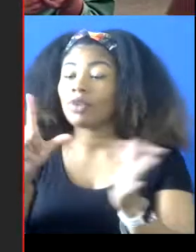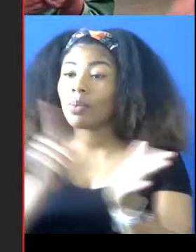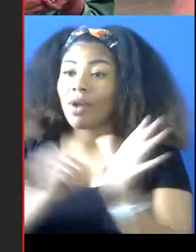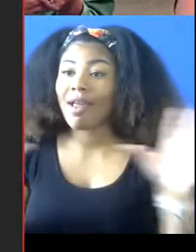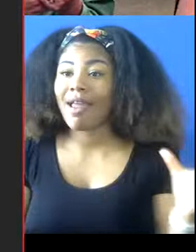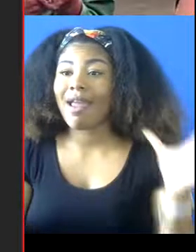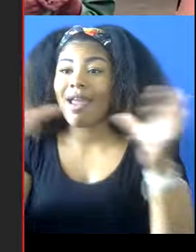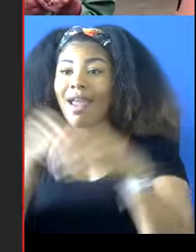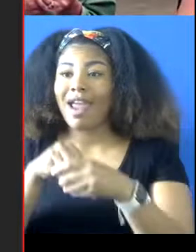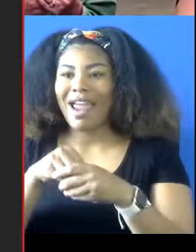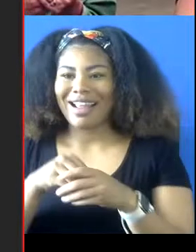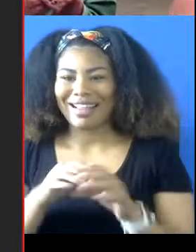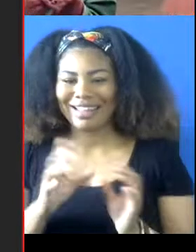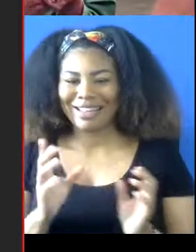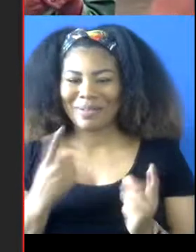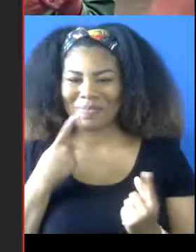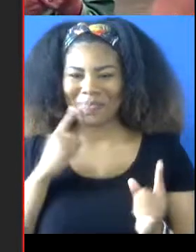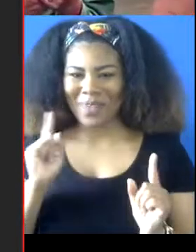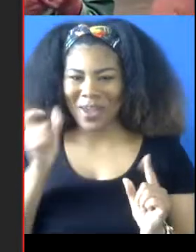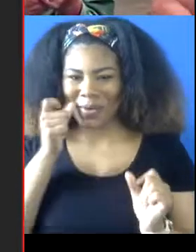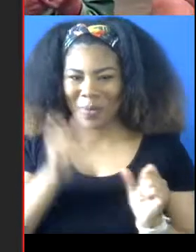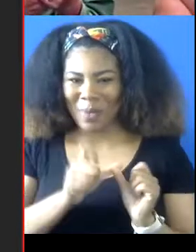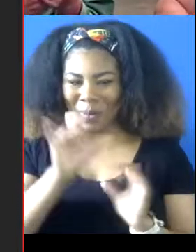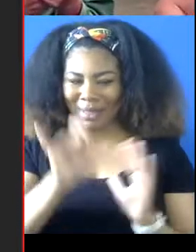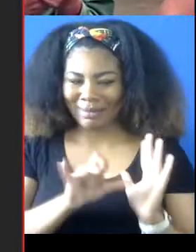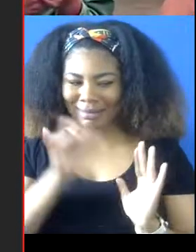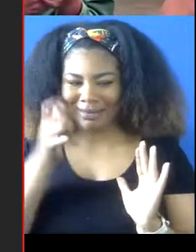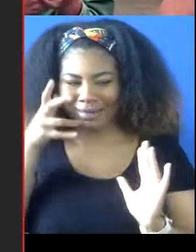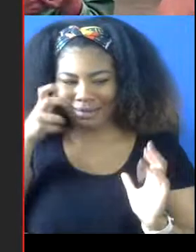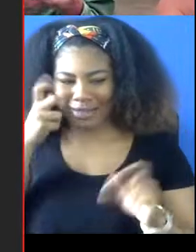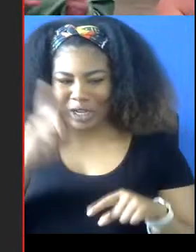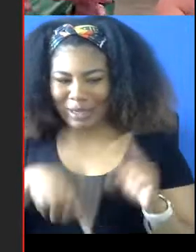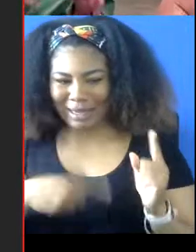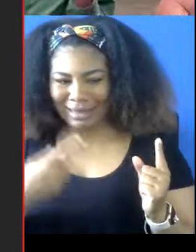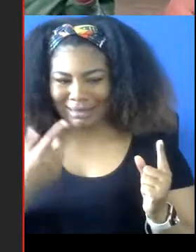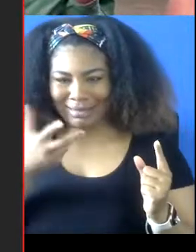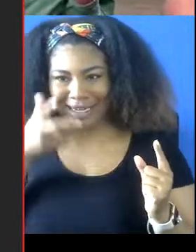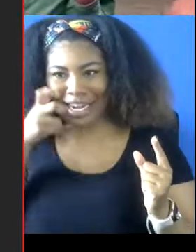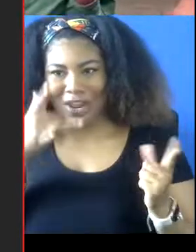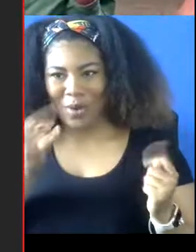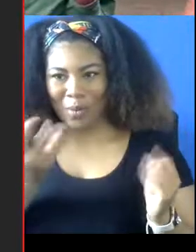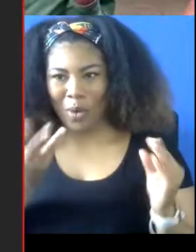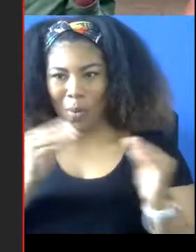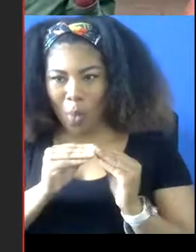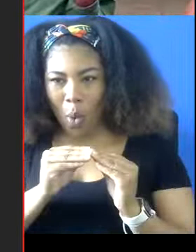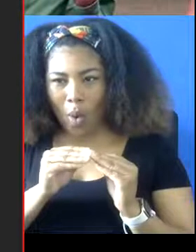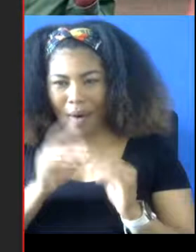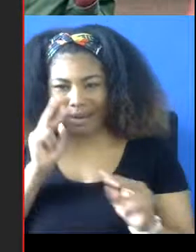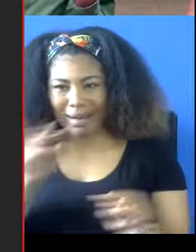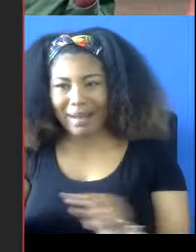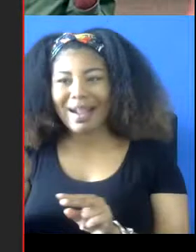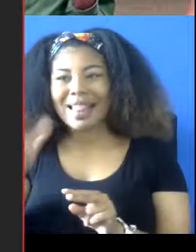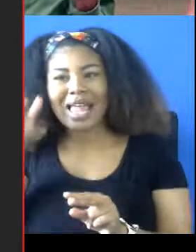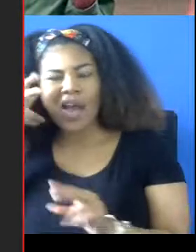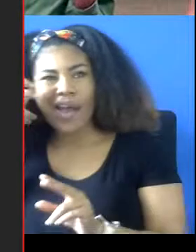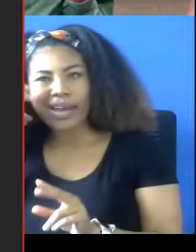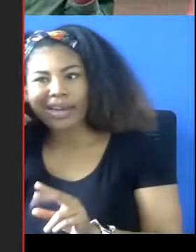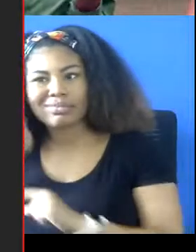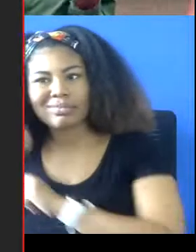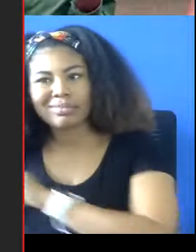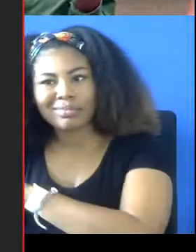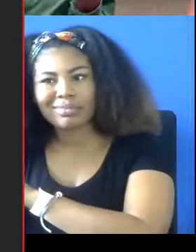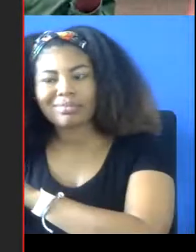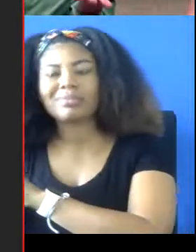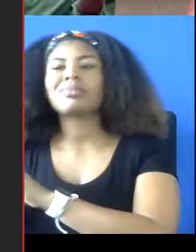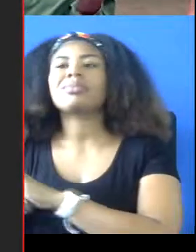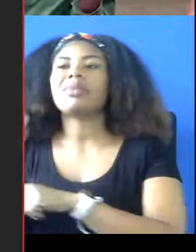auditory on our video for that reason, that you could see how taking the audio out versus